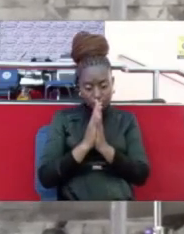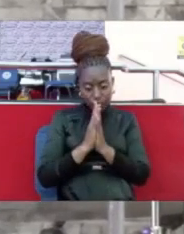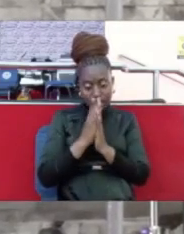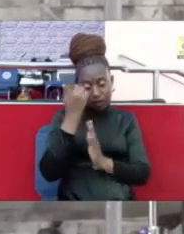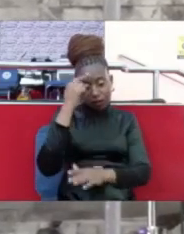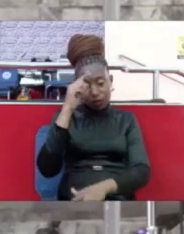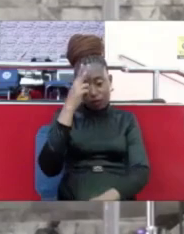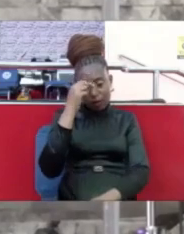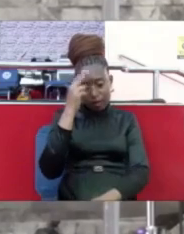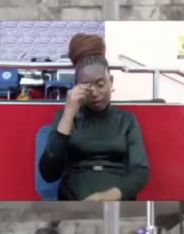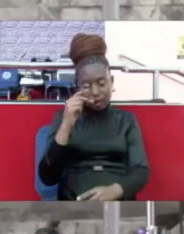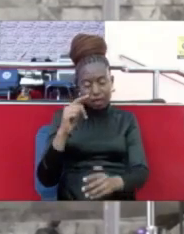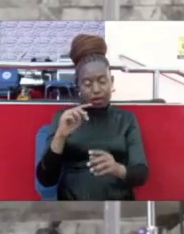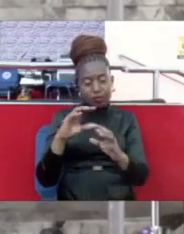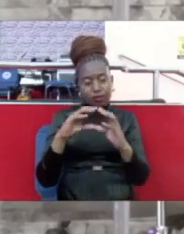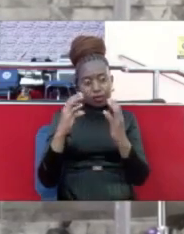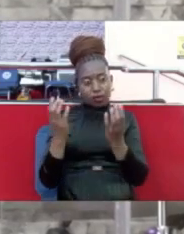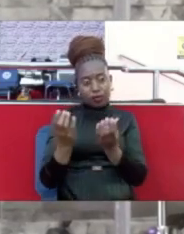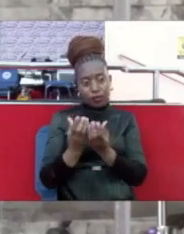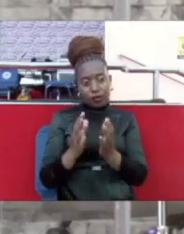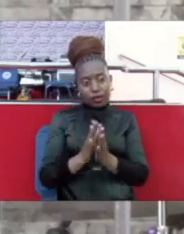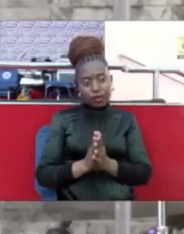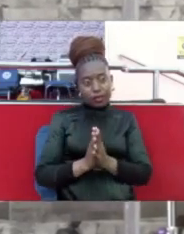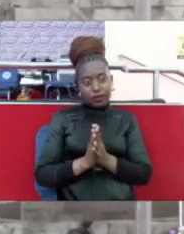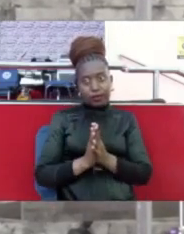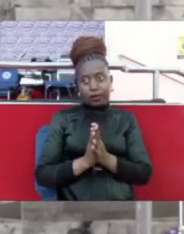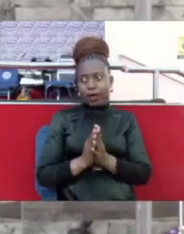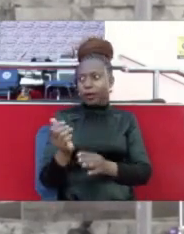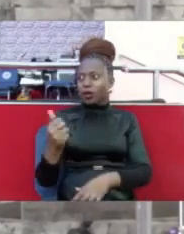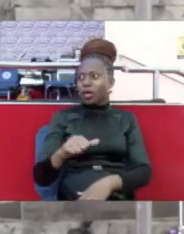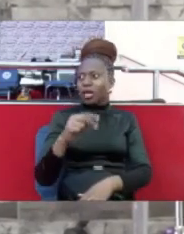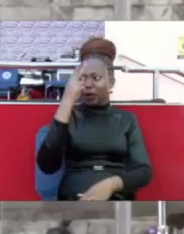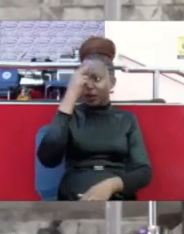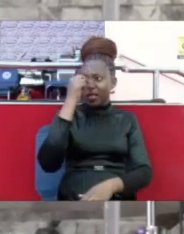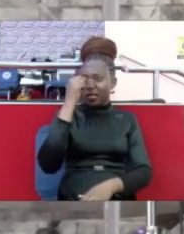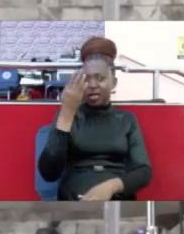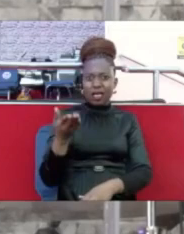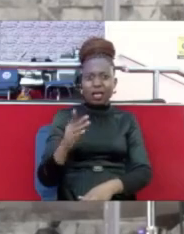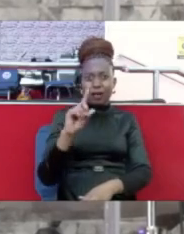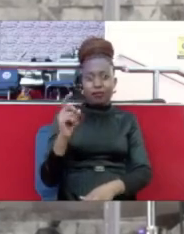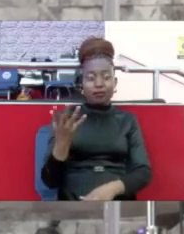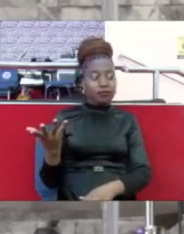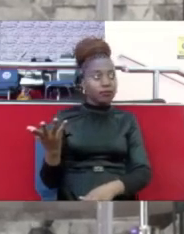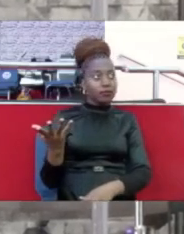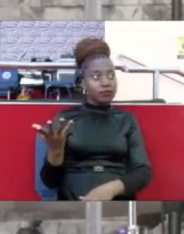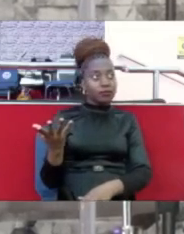ili tuwaombe? Are there any Maasai that are here? Sijui kama pana waumini hapa.